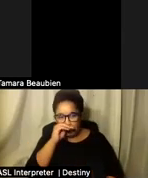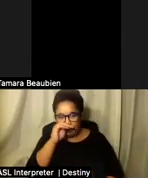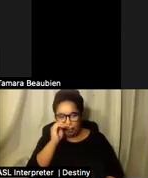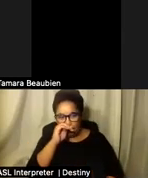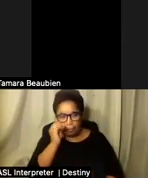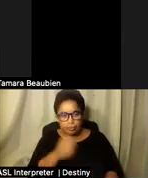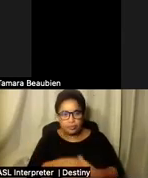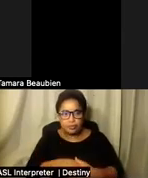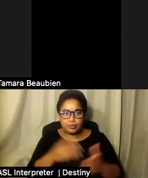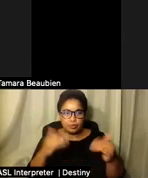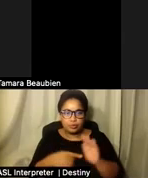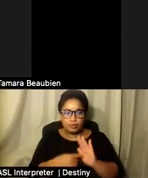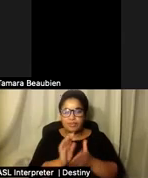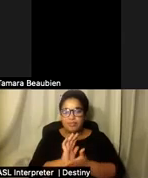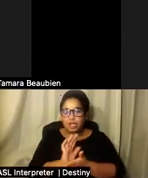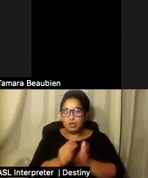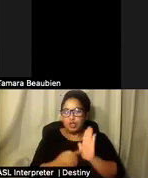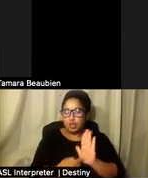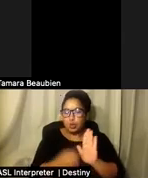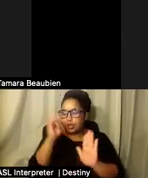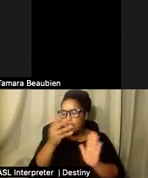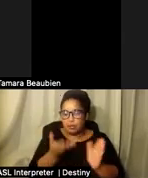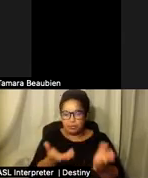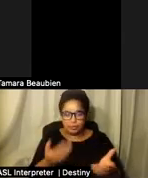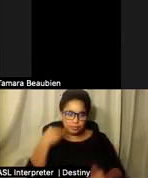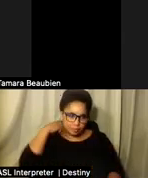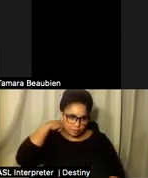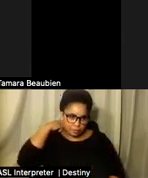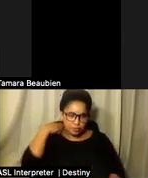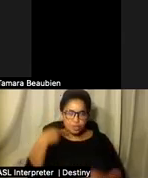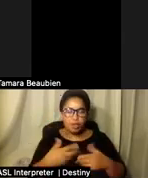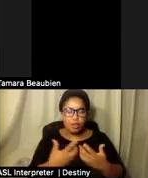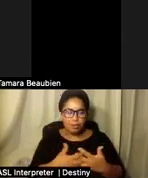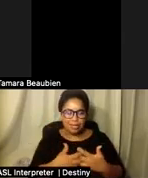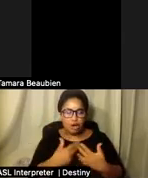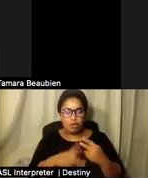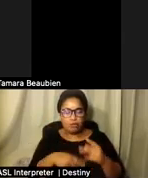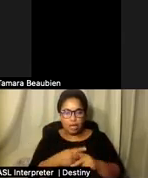Let's show the next. Here's a video that kind of demonstrates mechanical attachments.